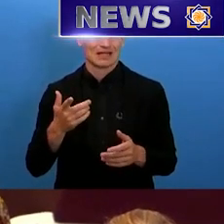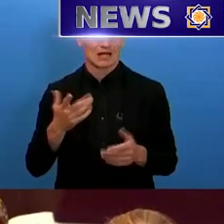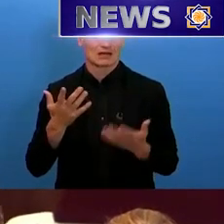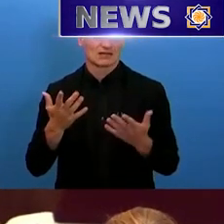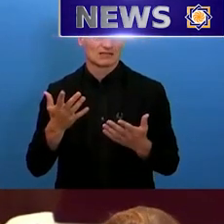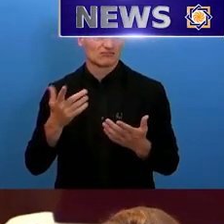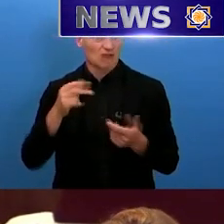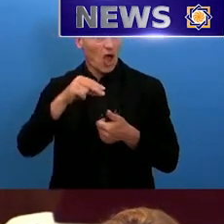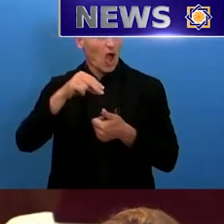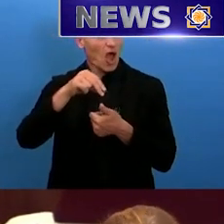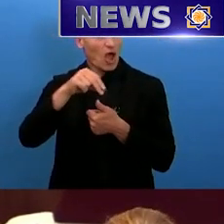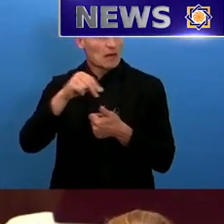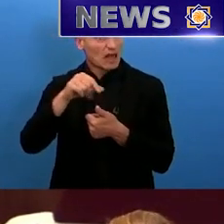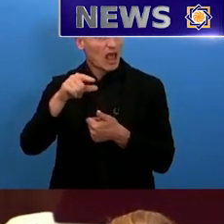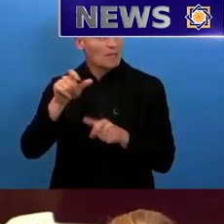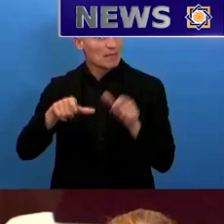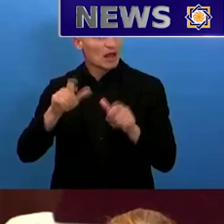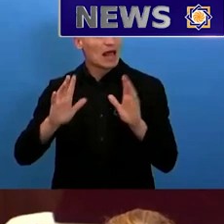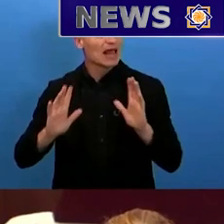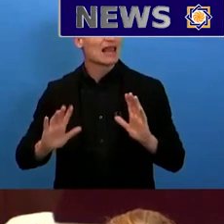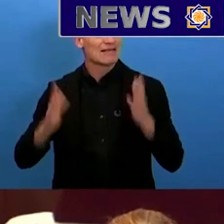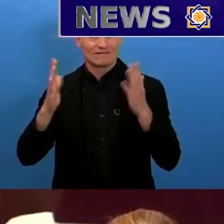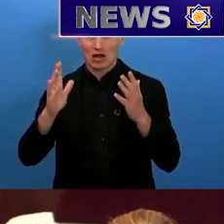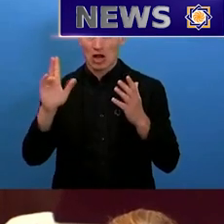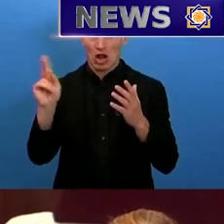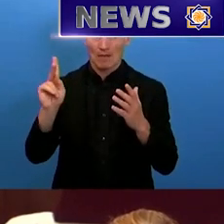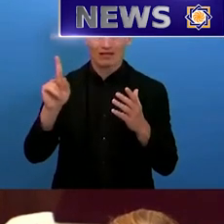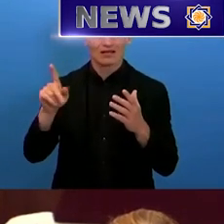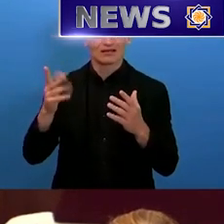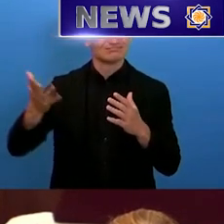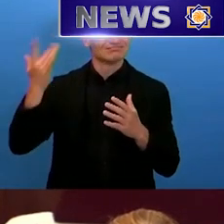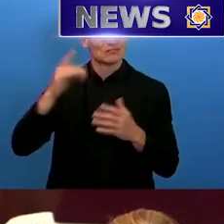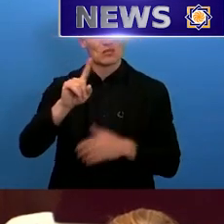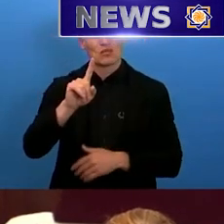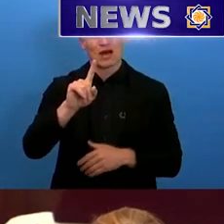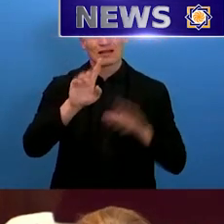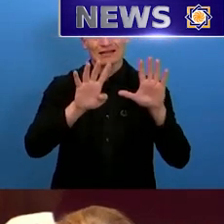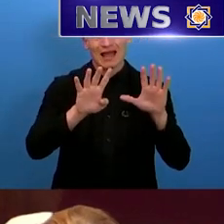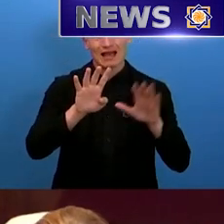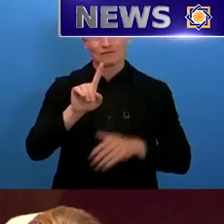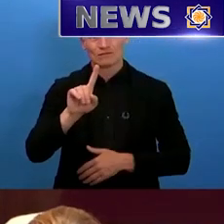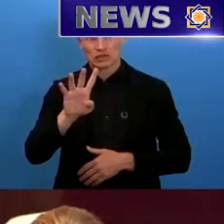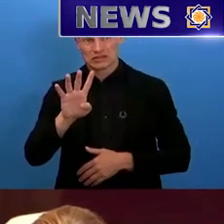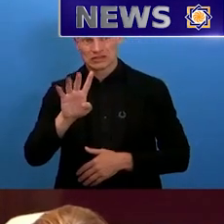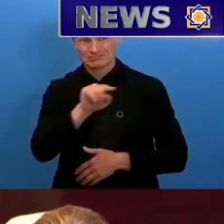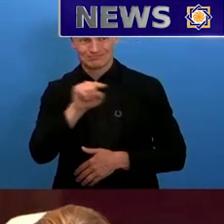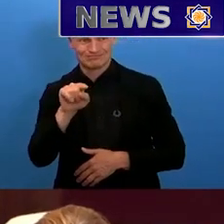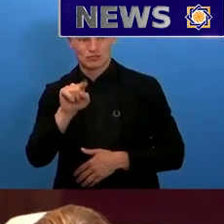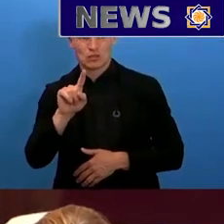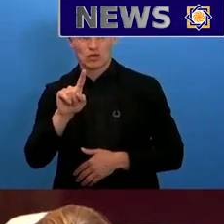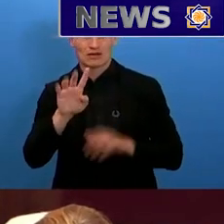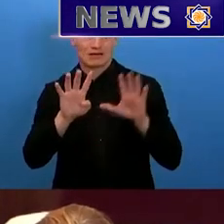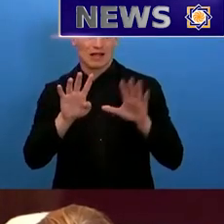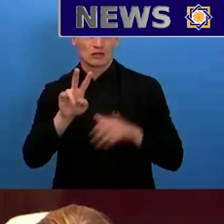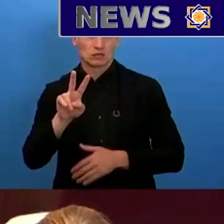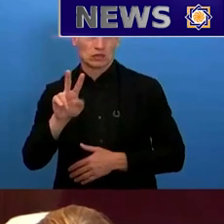the Secretary General and special rapporteurs. I sent 2 reports, one was posted online, but no response. Therefore, I decided to